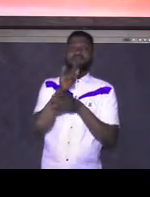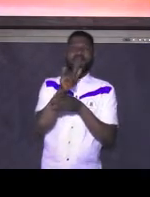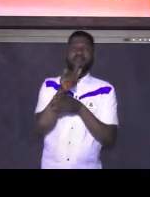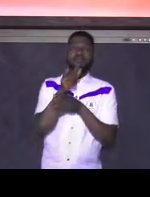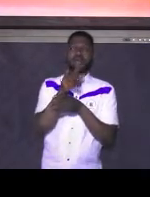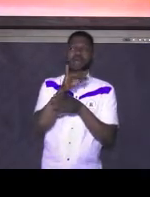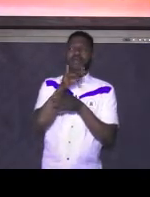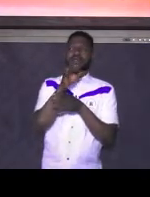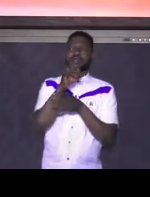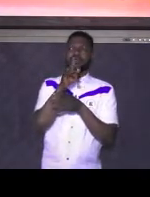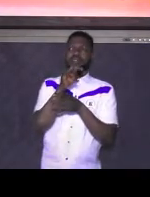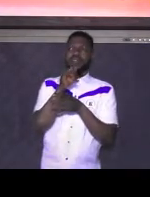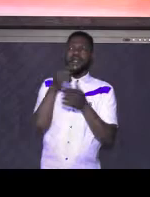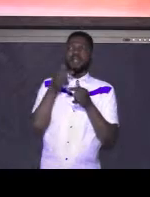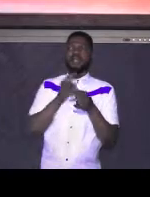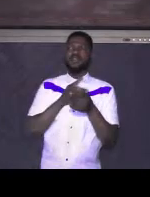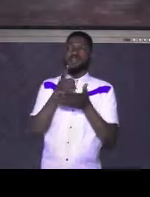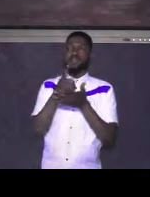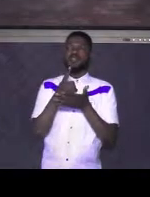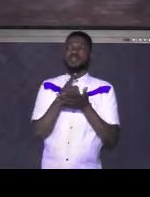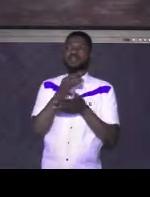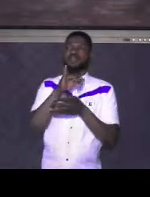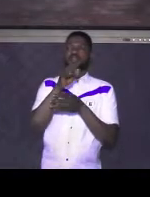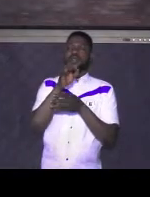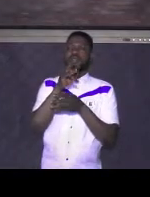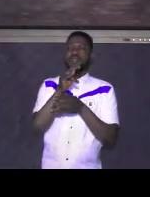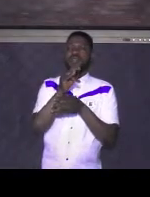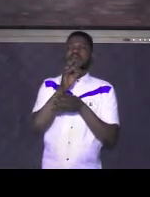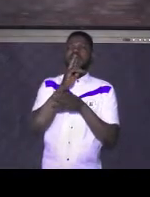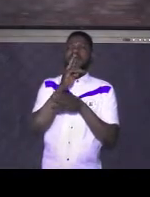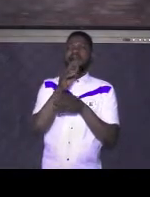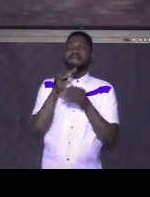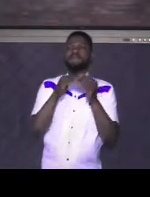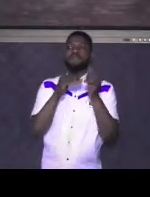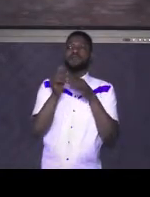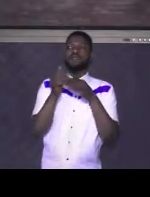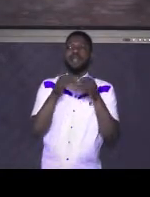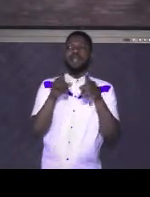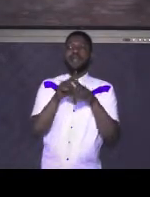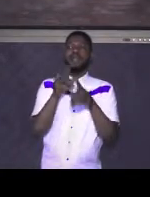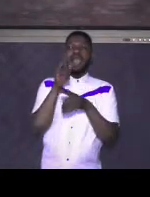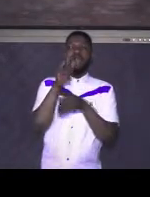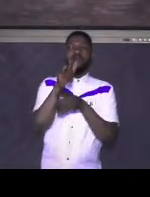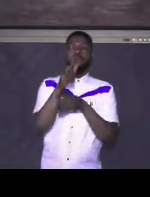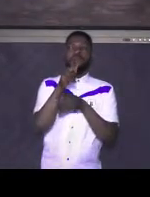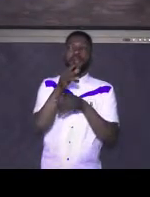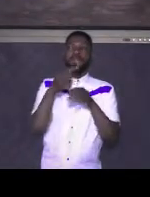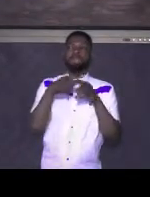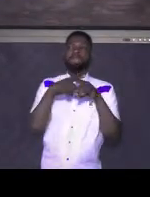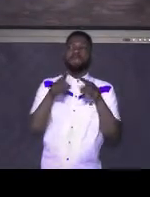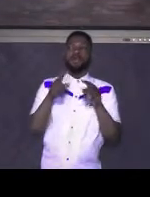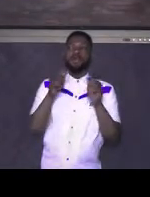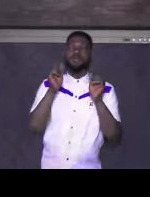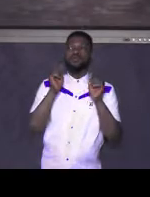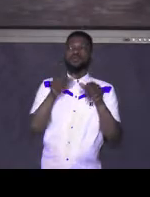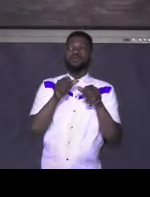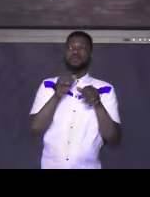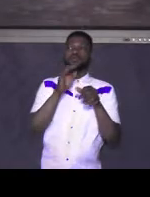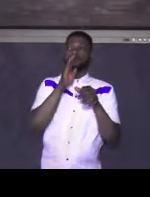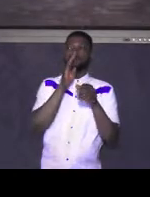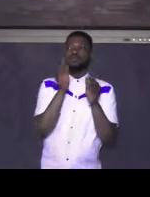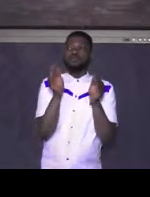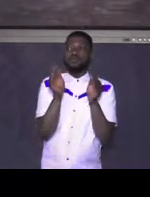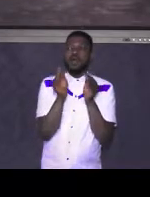that? Jets. So let's discuss jets. Jets are built like